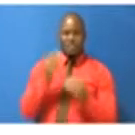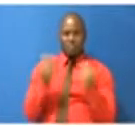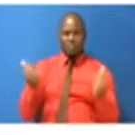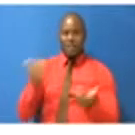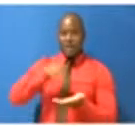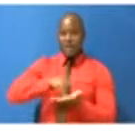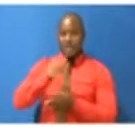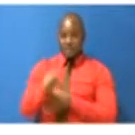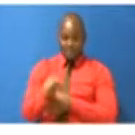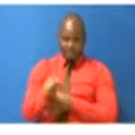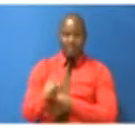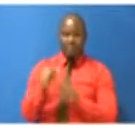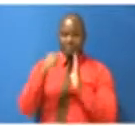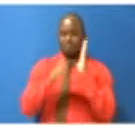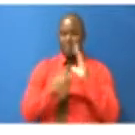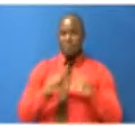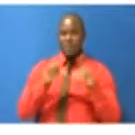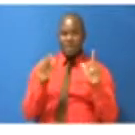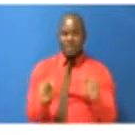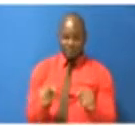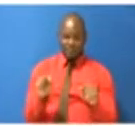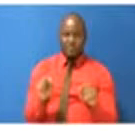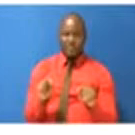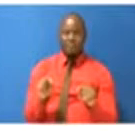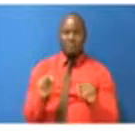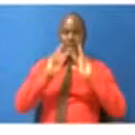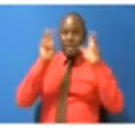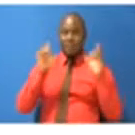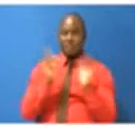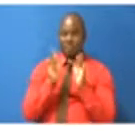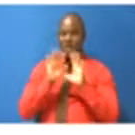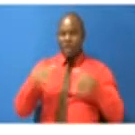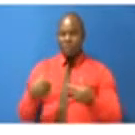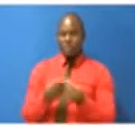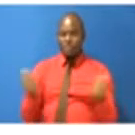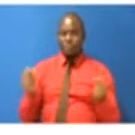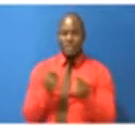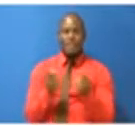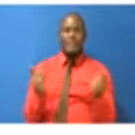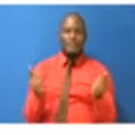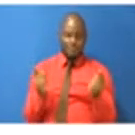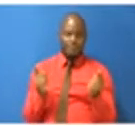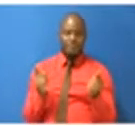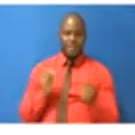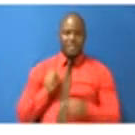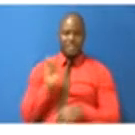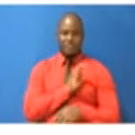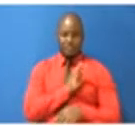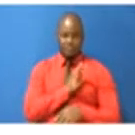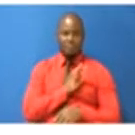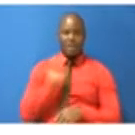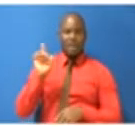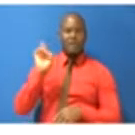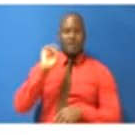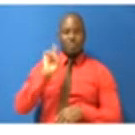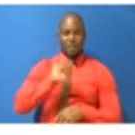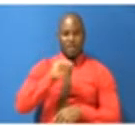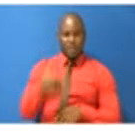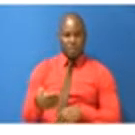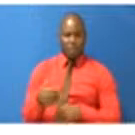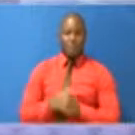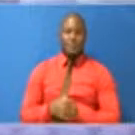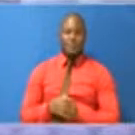again i was appointed to mention the cloud issue but how will you address the uh staffing for nairobi